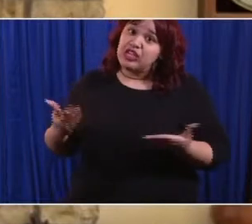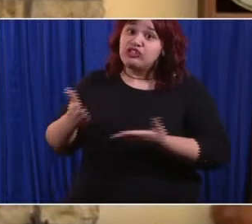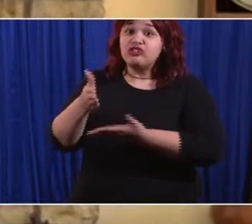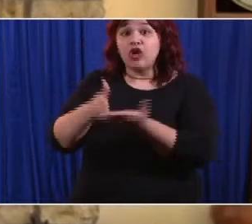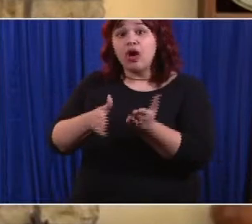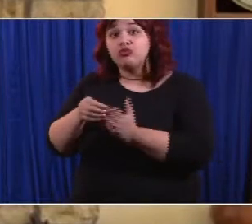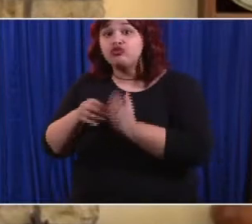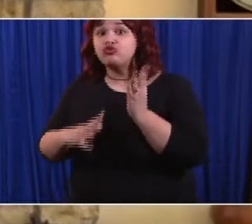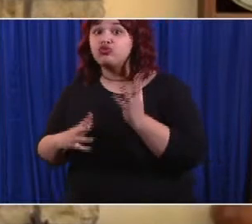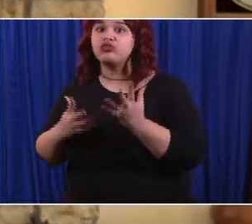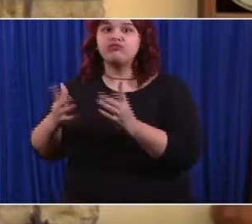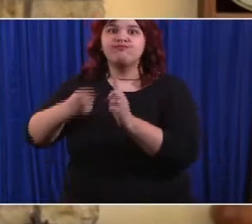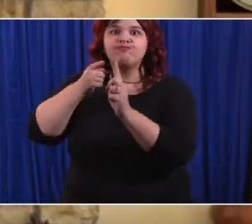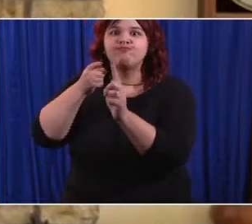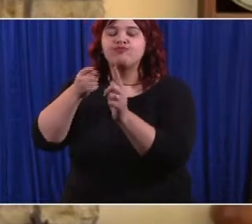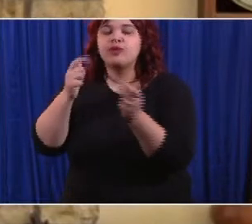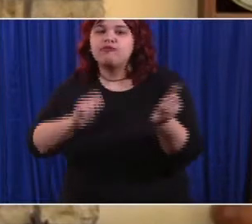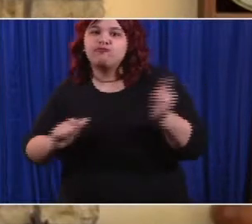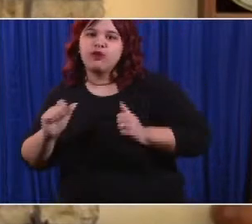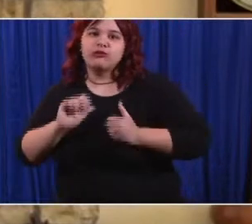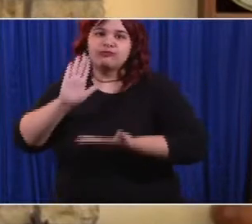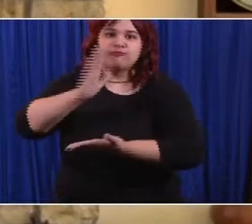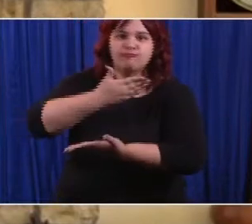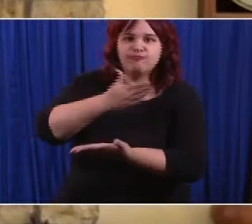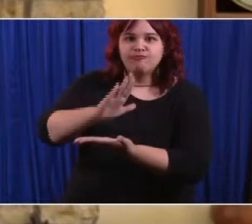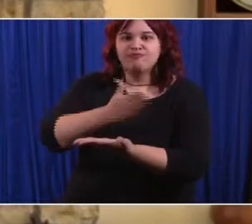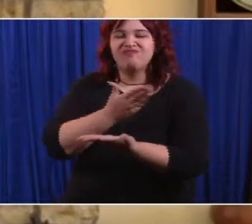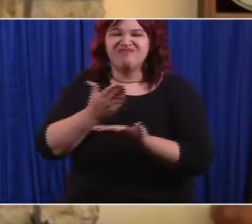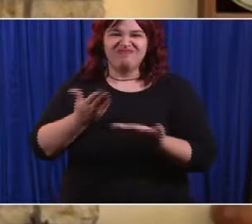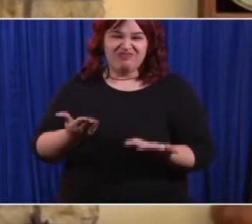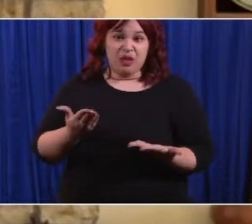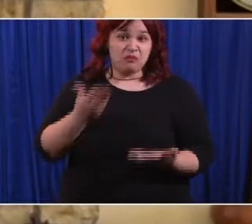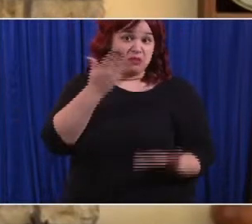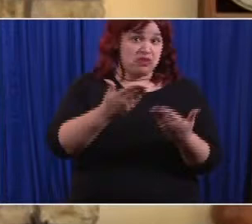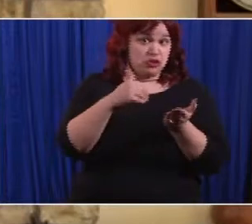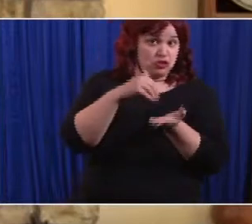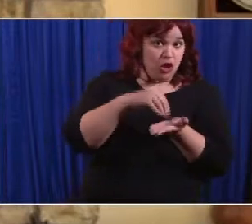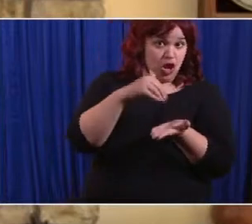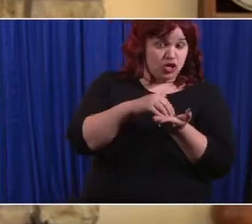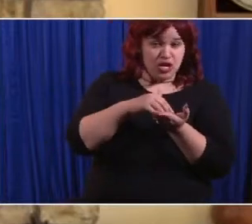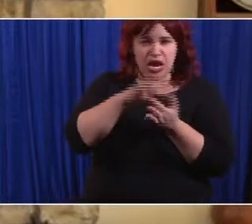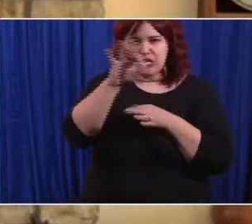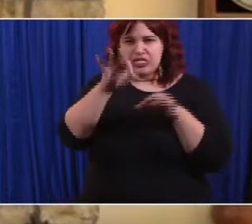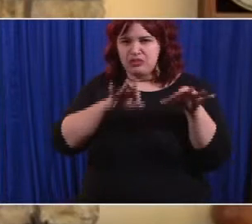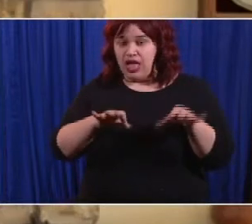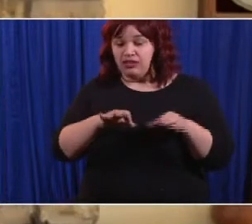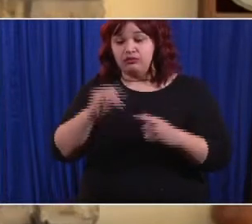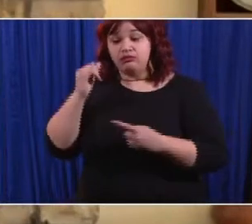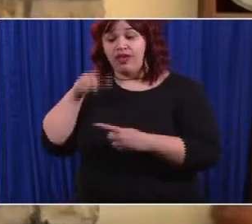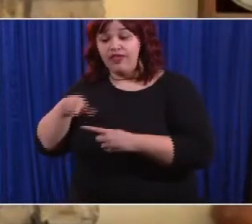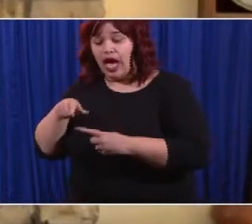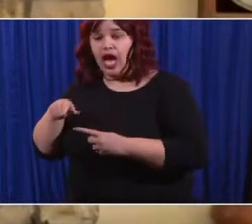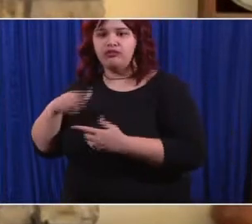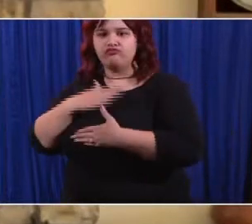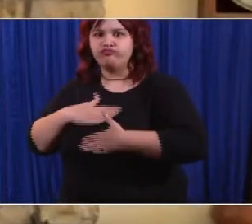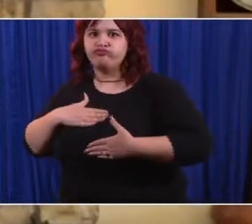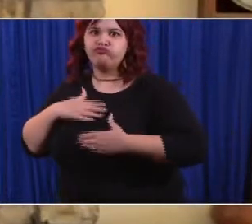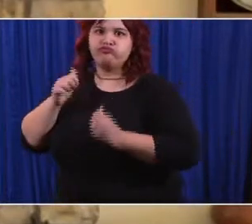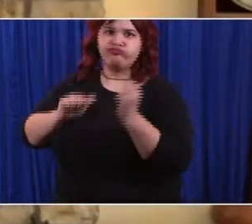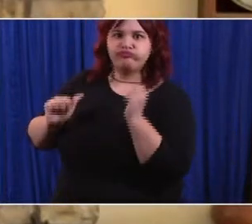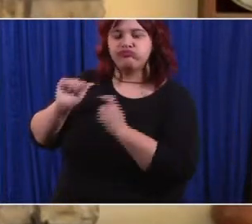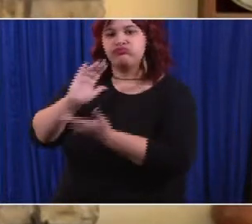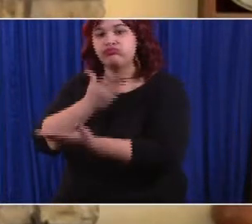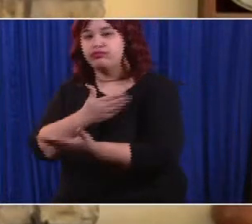And maybe Dr. Vanderhoff could weigh in on how these events are considered riskier than sports. Yeah, as a grandfather who's enjoyed a